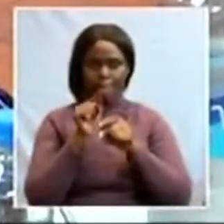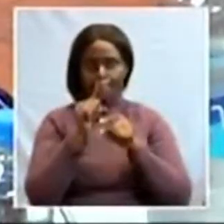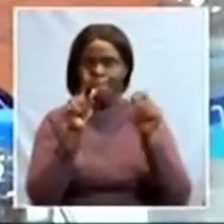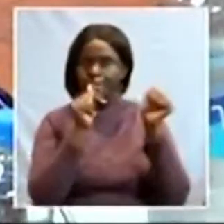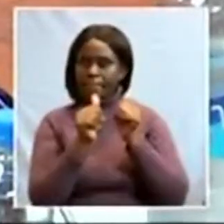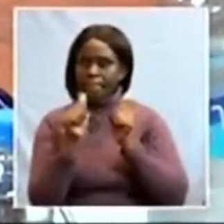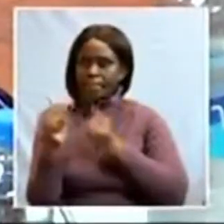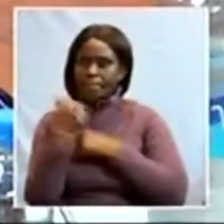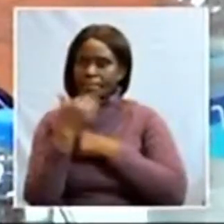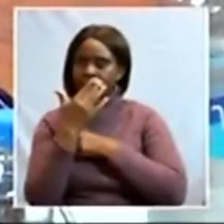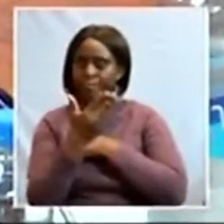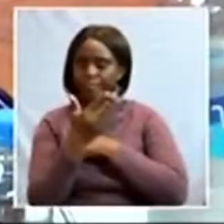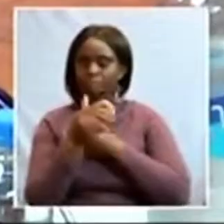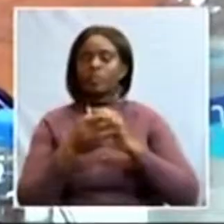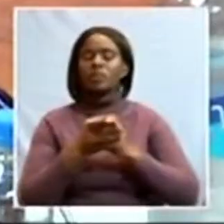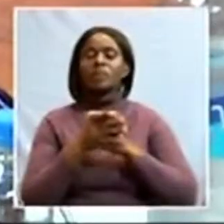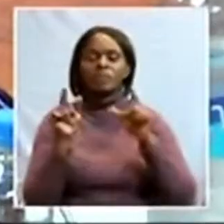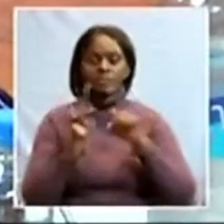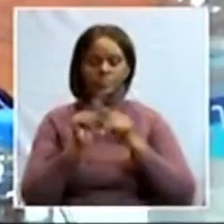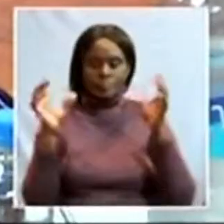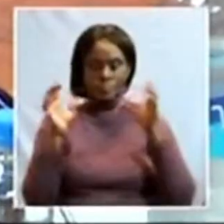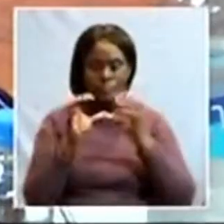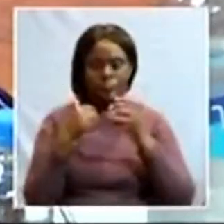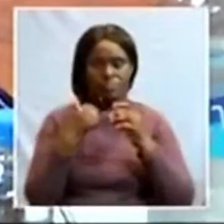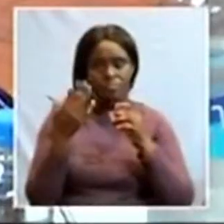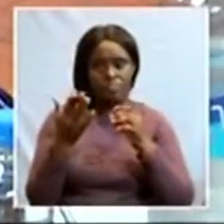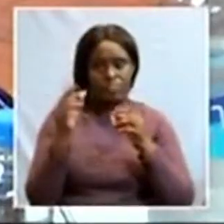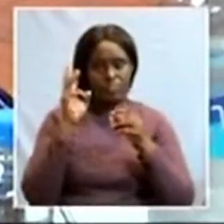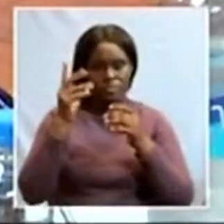Action taken. The council